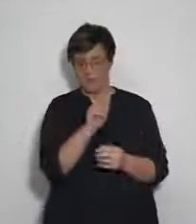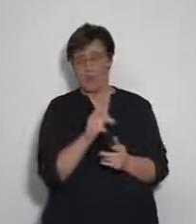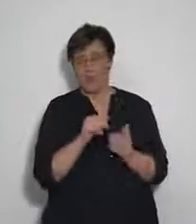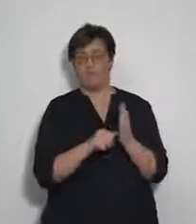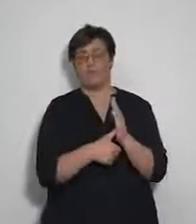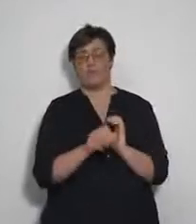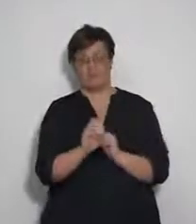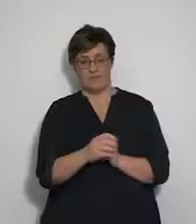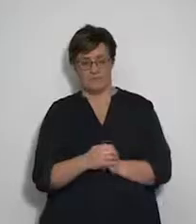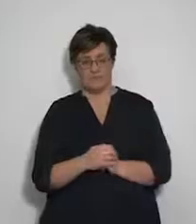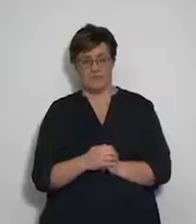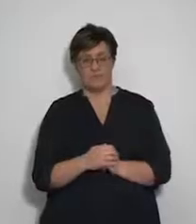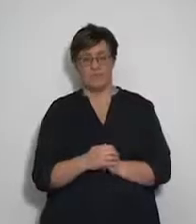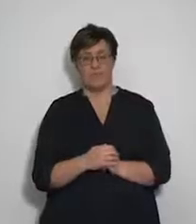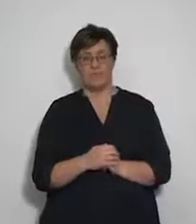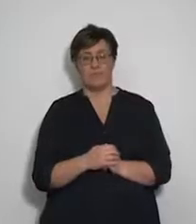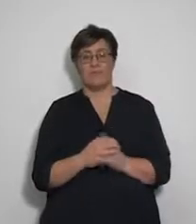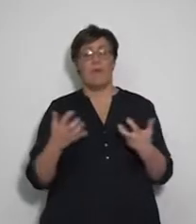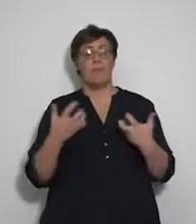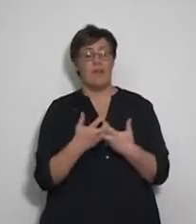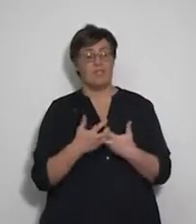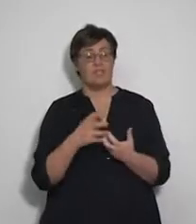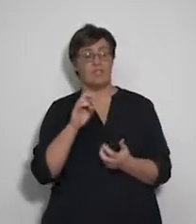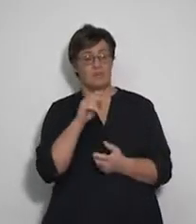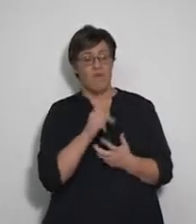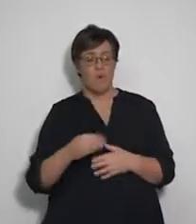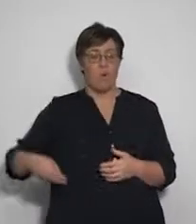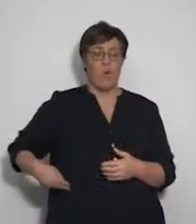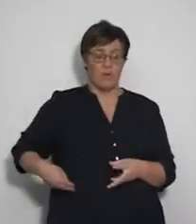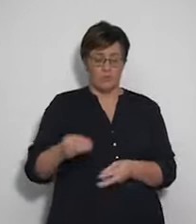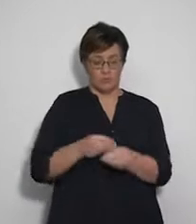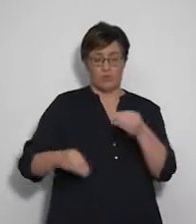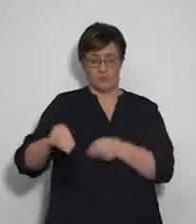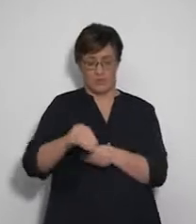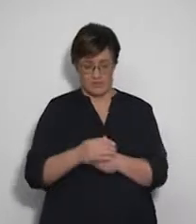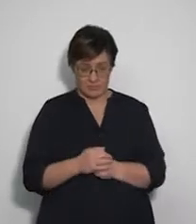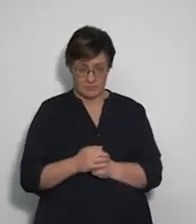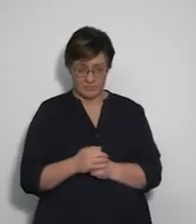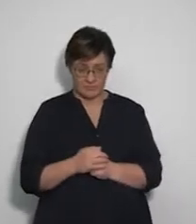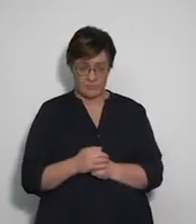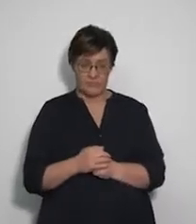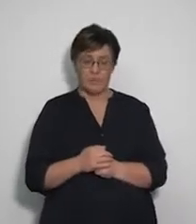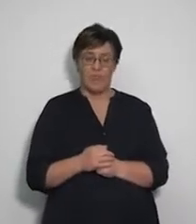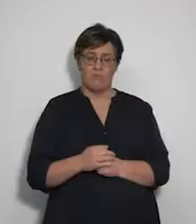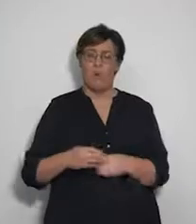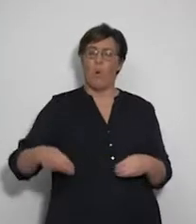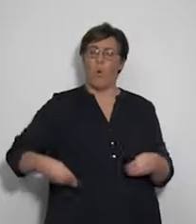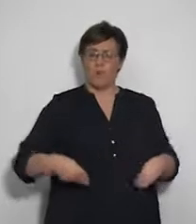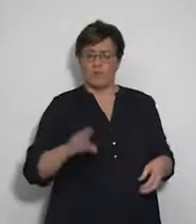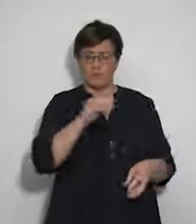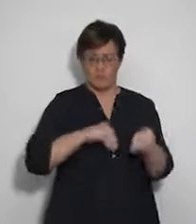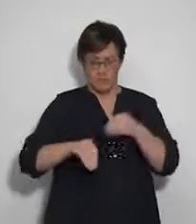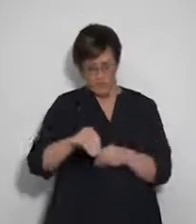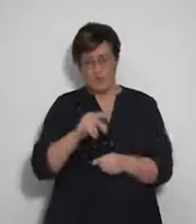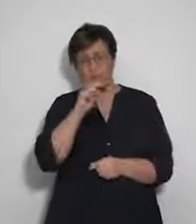at DNA fingerprinting. Matching tissues for organ transplants. Guys, one of the challenges of organ transplants is that there